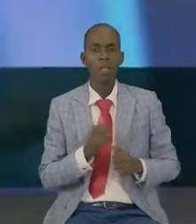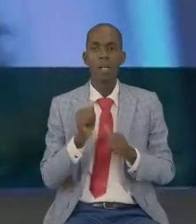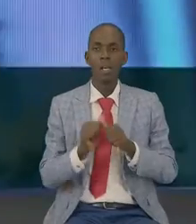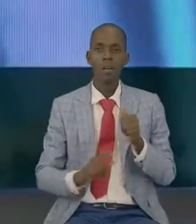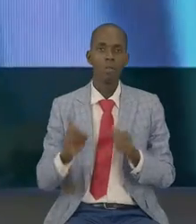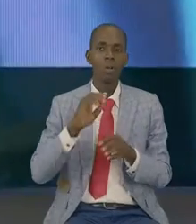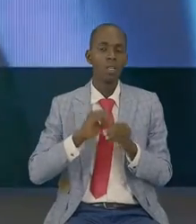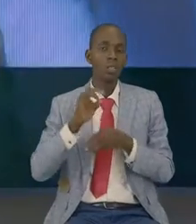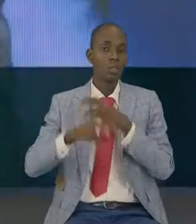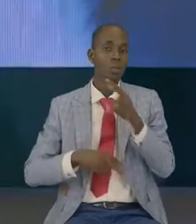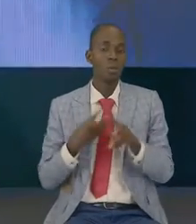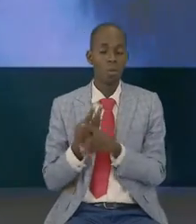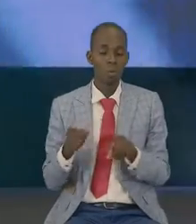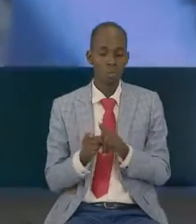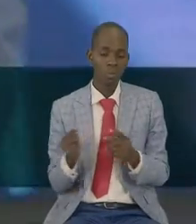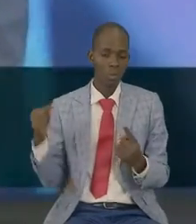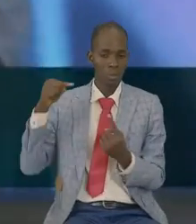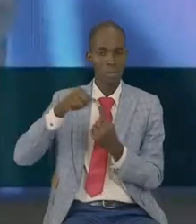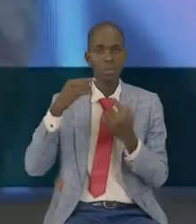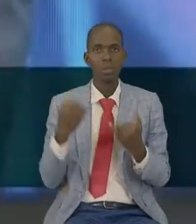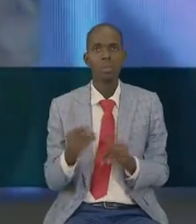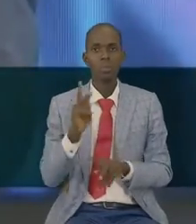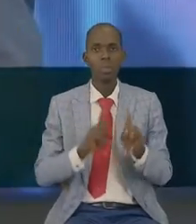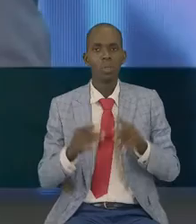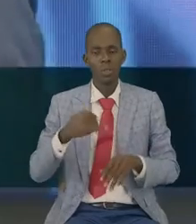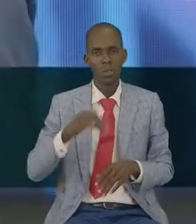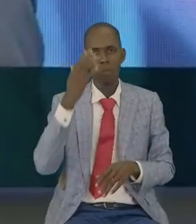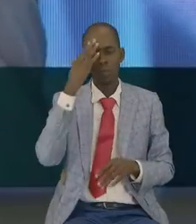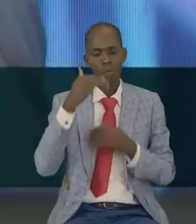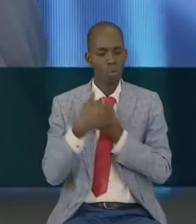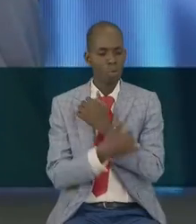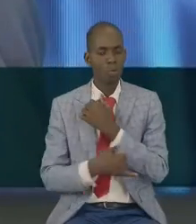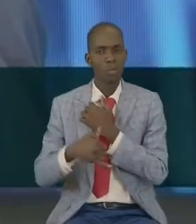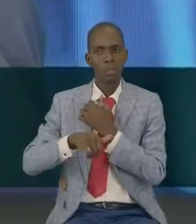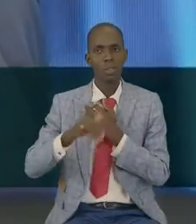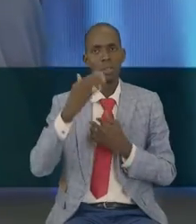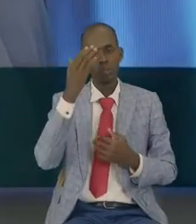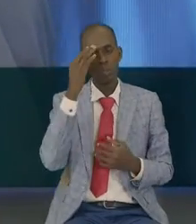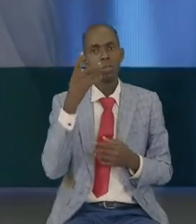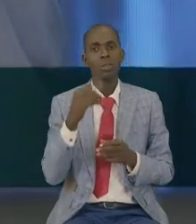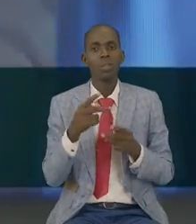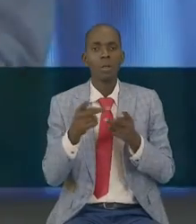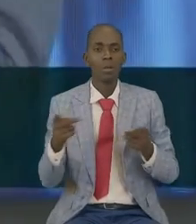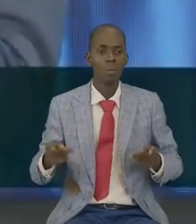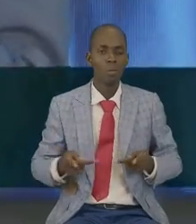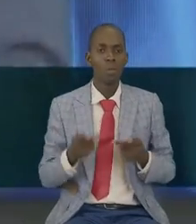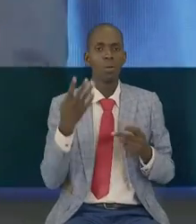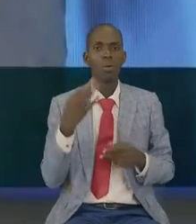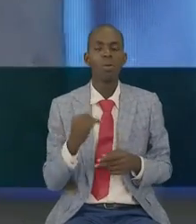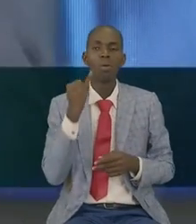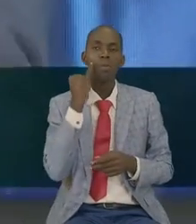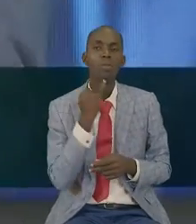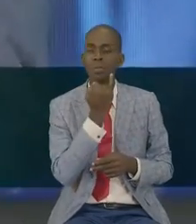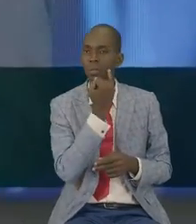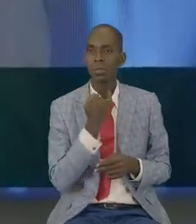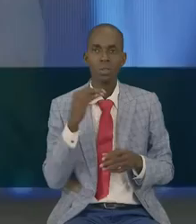Even till now, people still know, countries still know the place of Israel in the